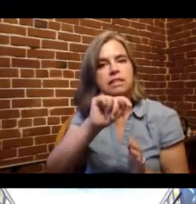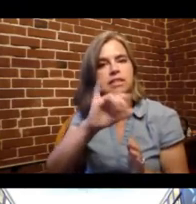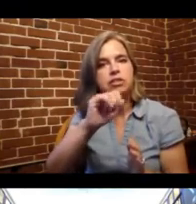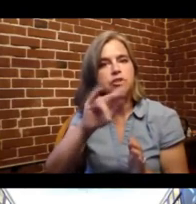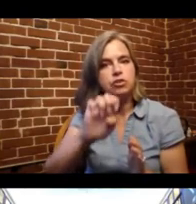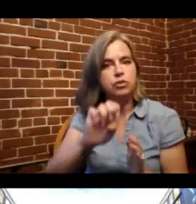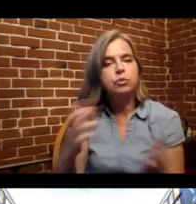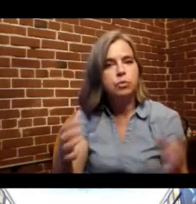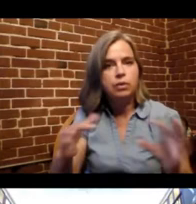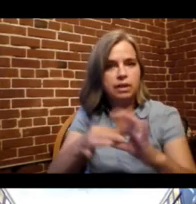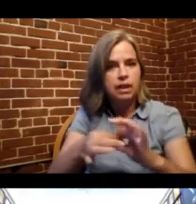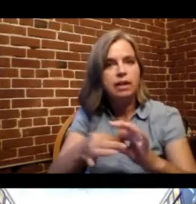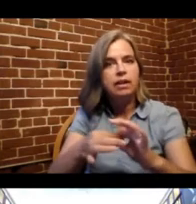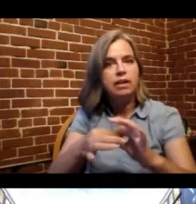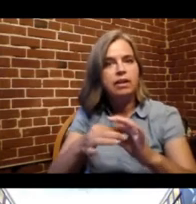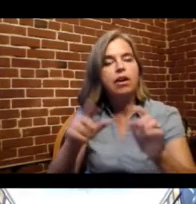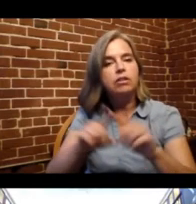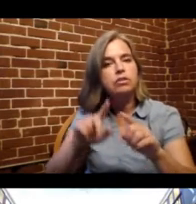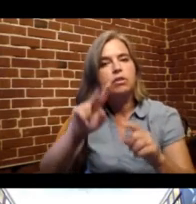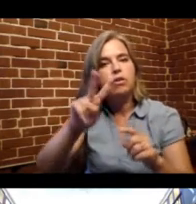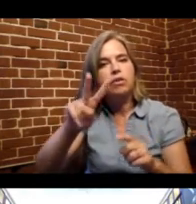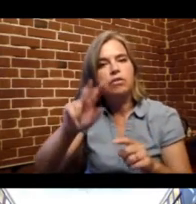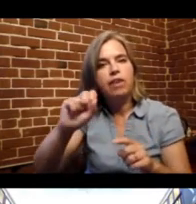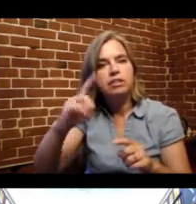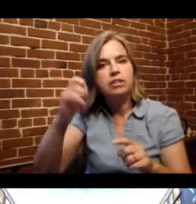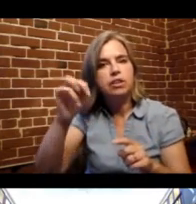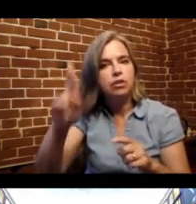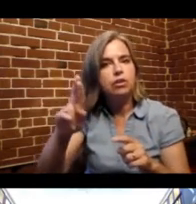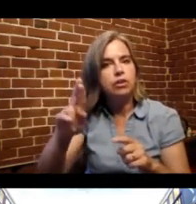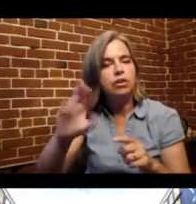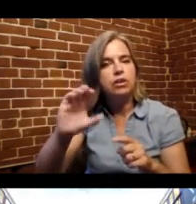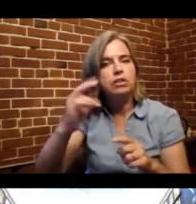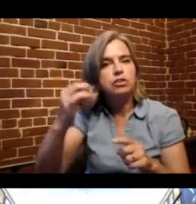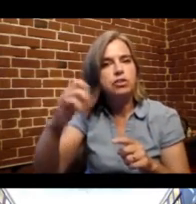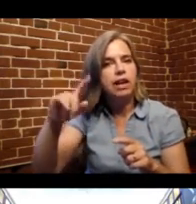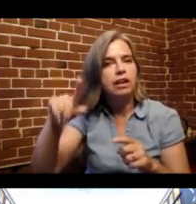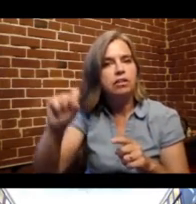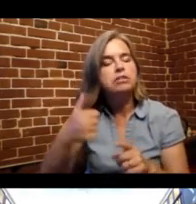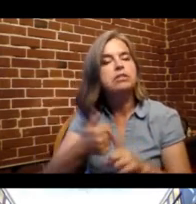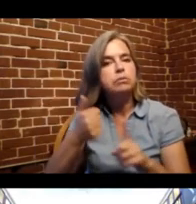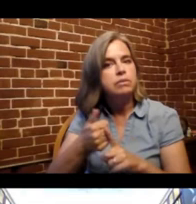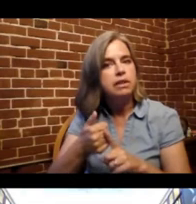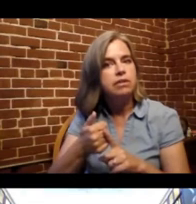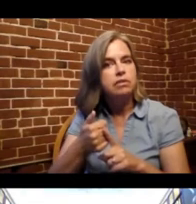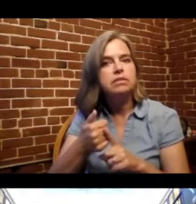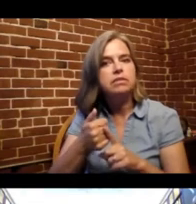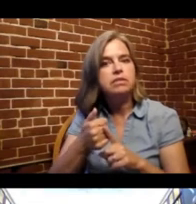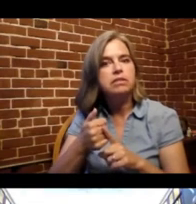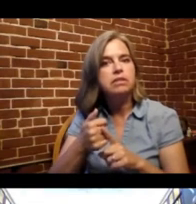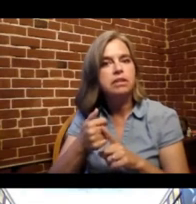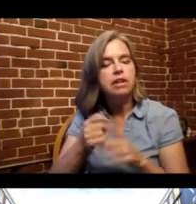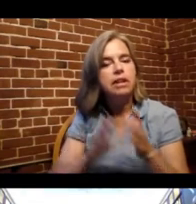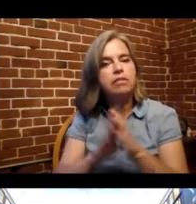the vascular channels affect in the way that the cellular level